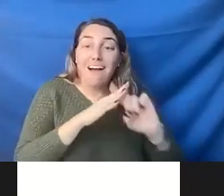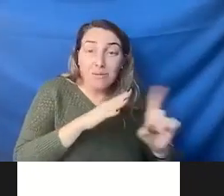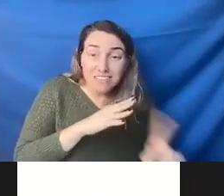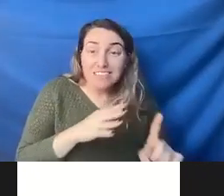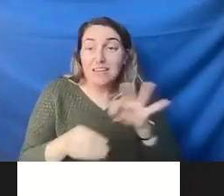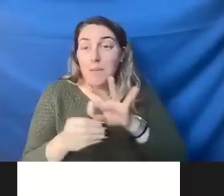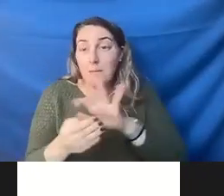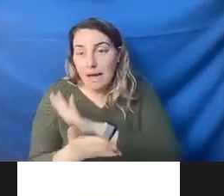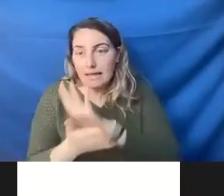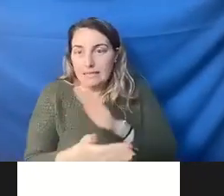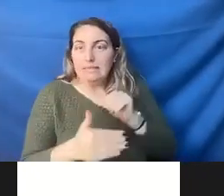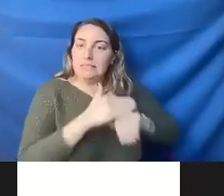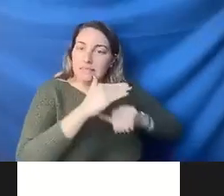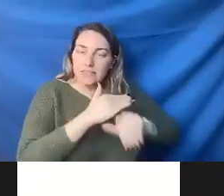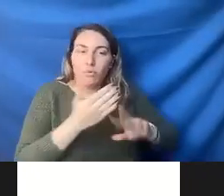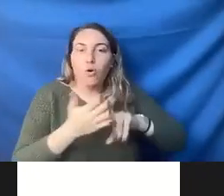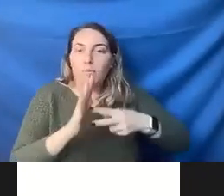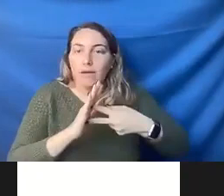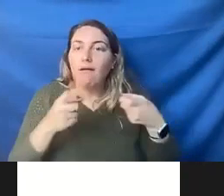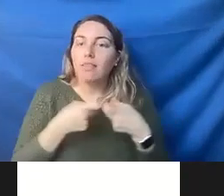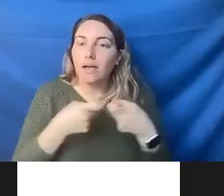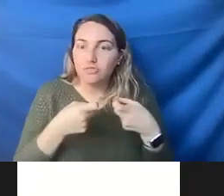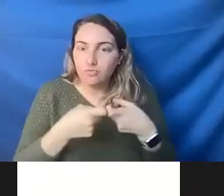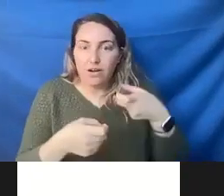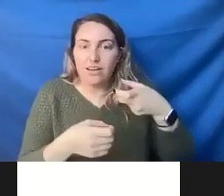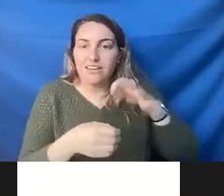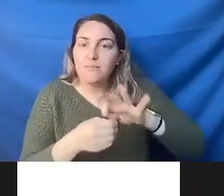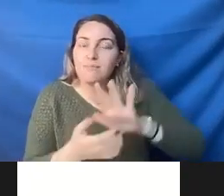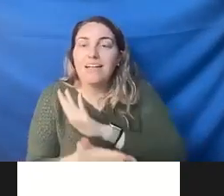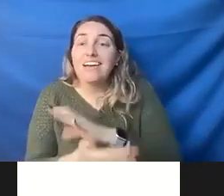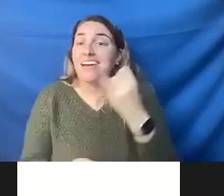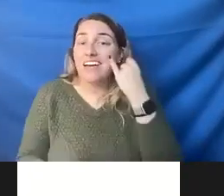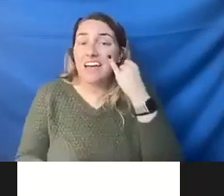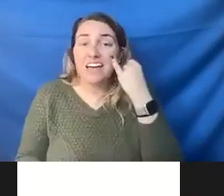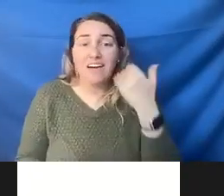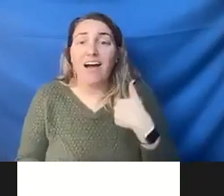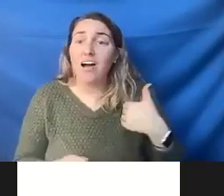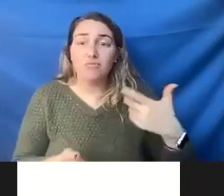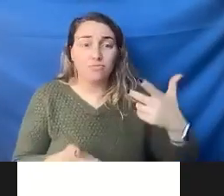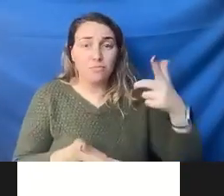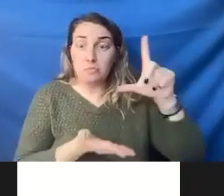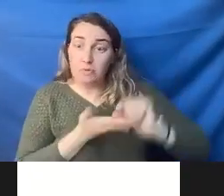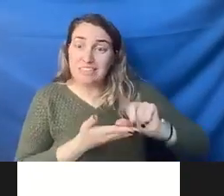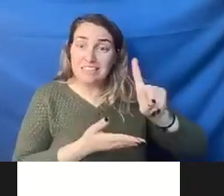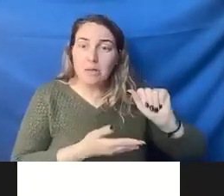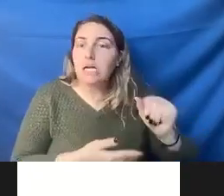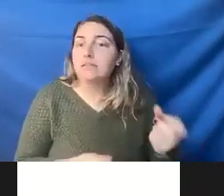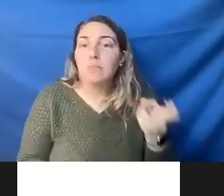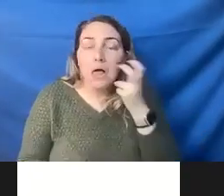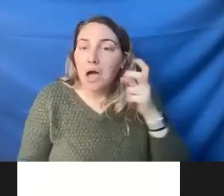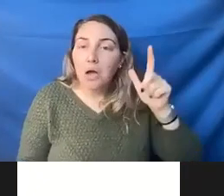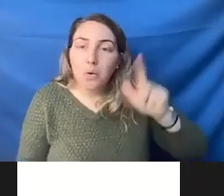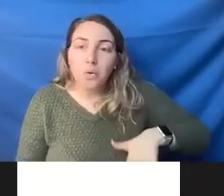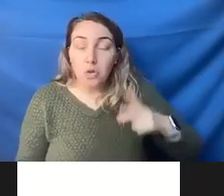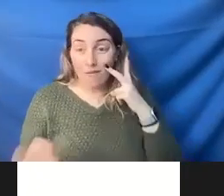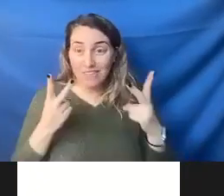an electronic version of the absentee ballot for voters with print disabilities, such as blind or low vision, individuals who are unable